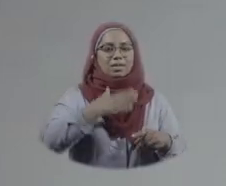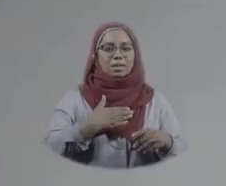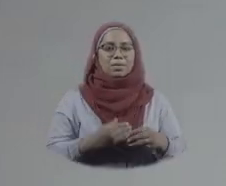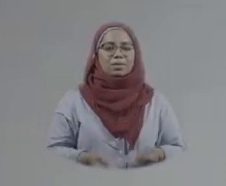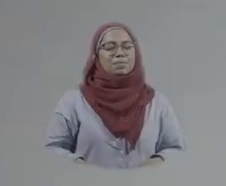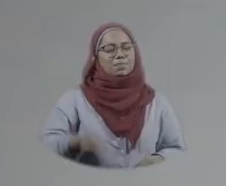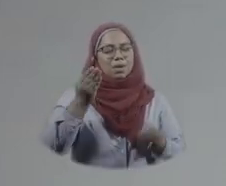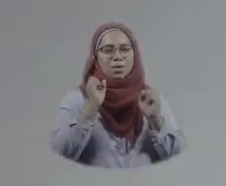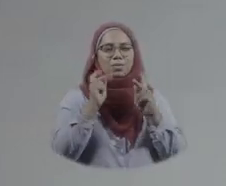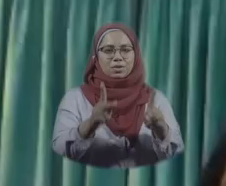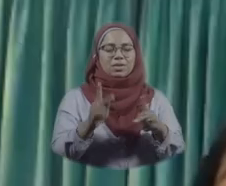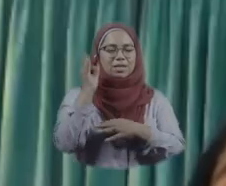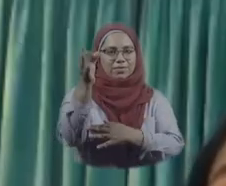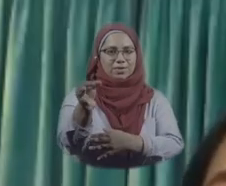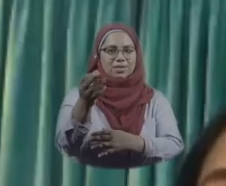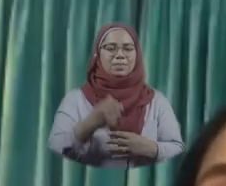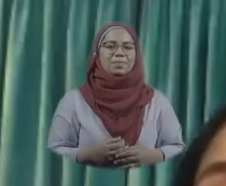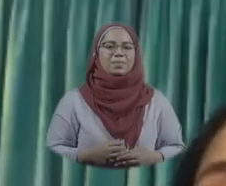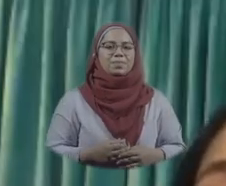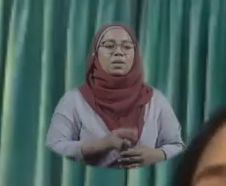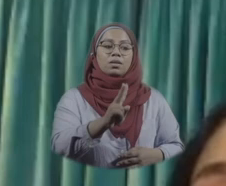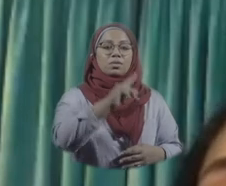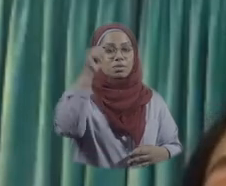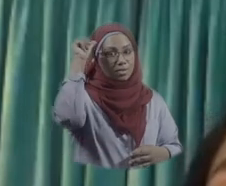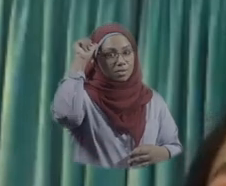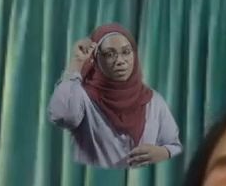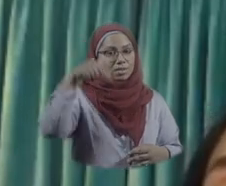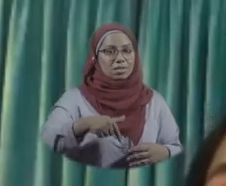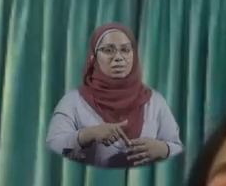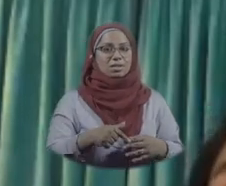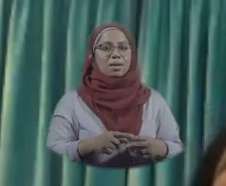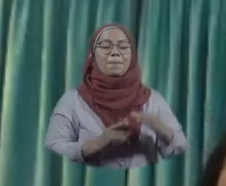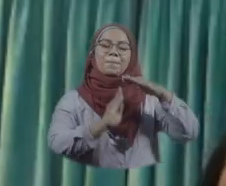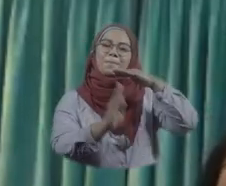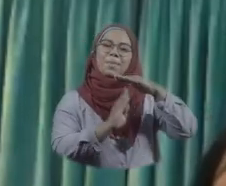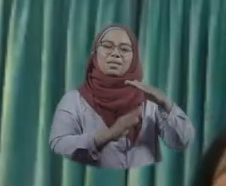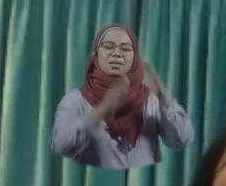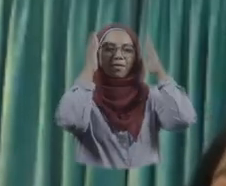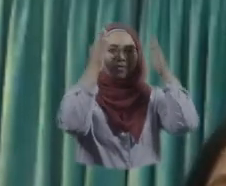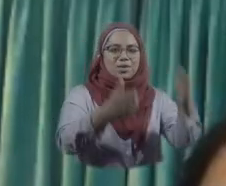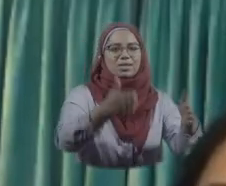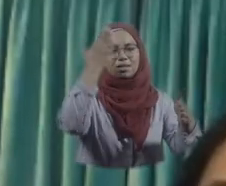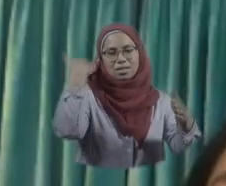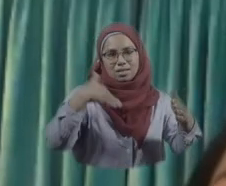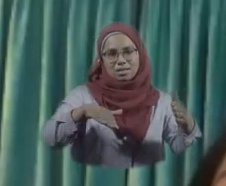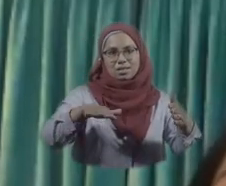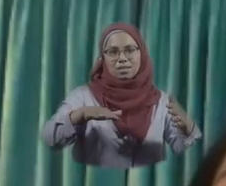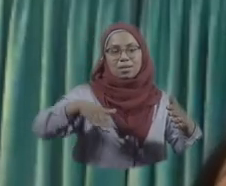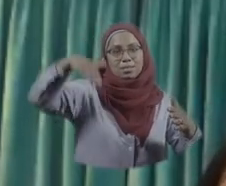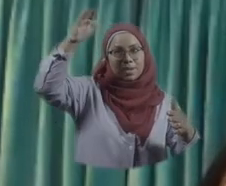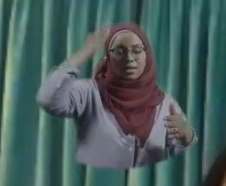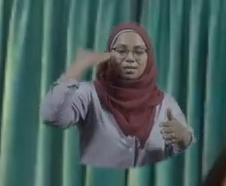more opportunities in the future. As you guys know, Mishoge, our primary target audience are women and girls.